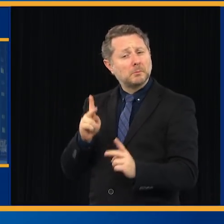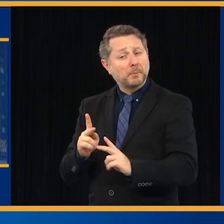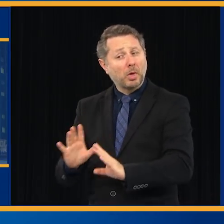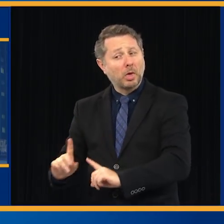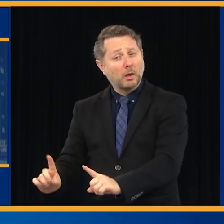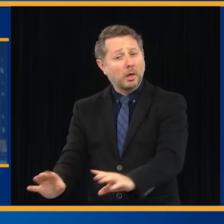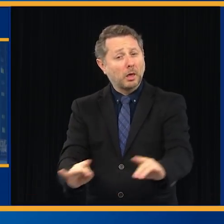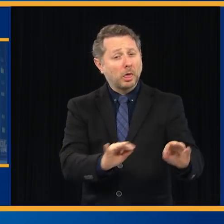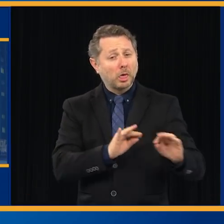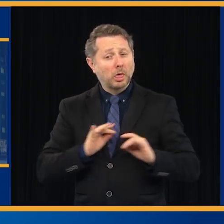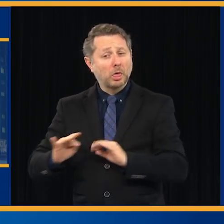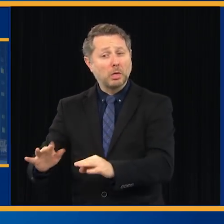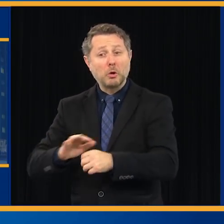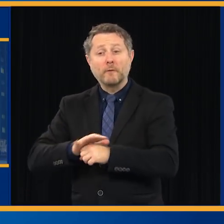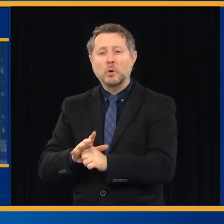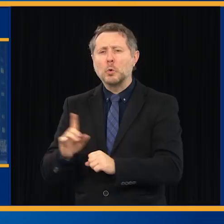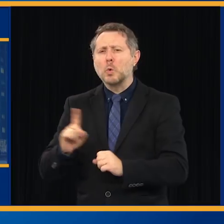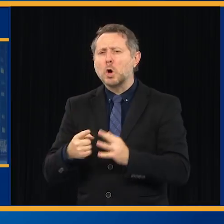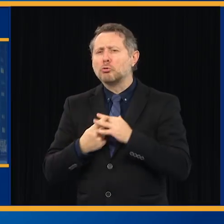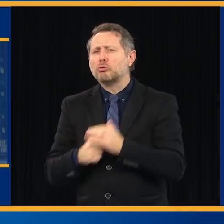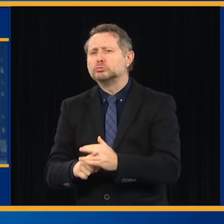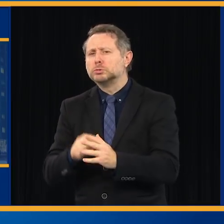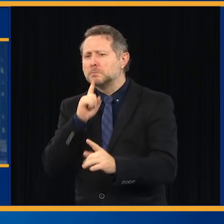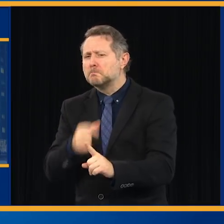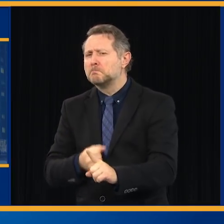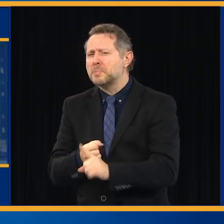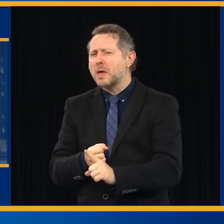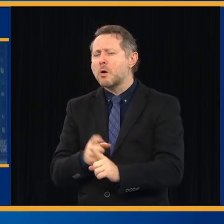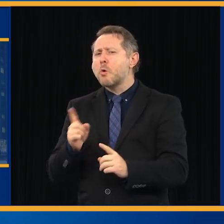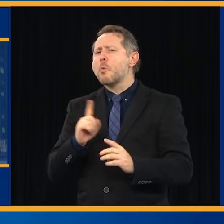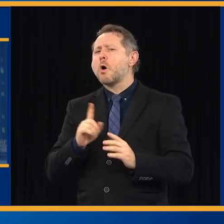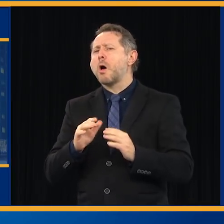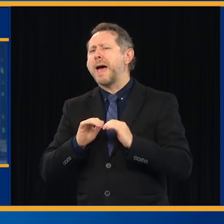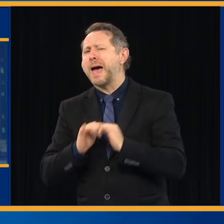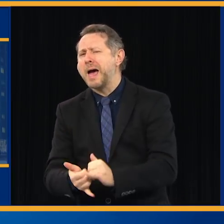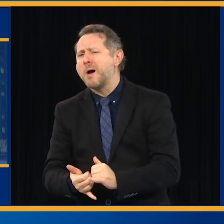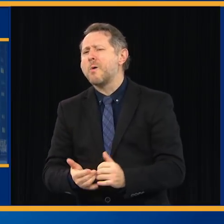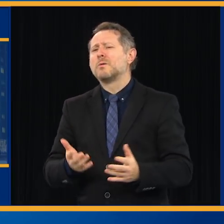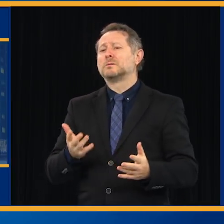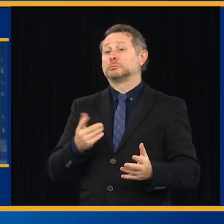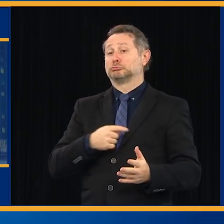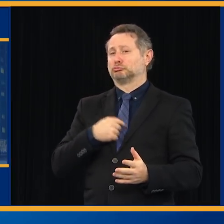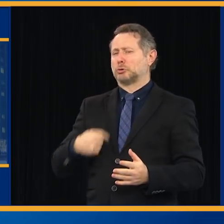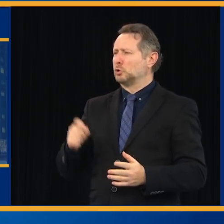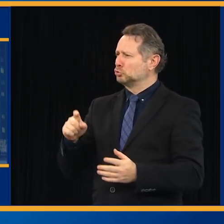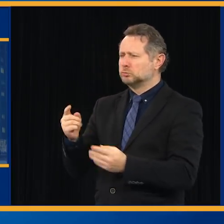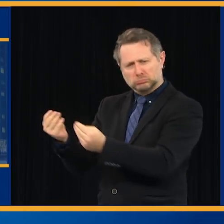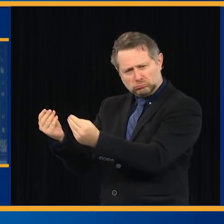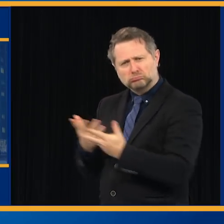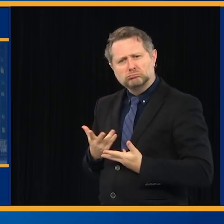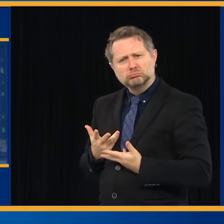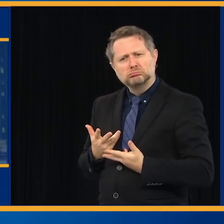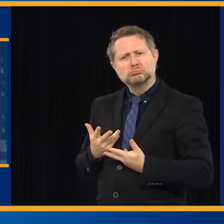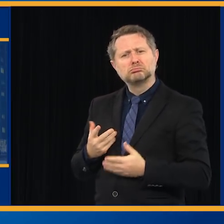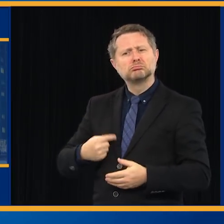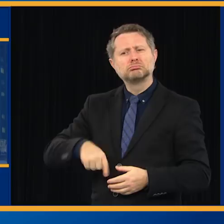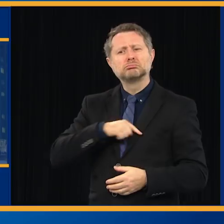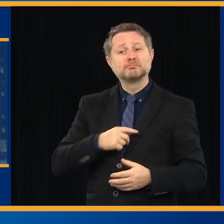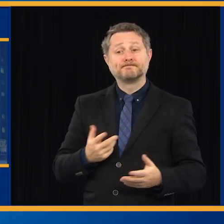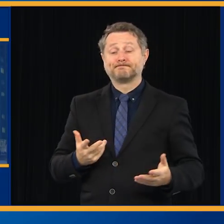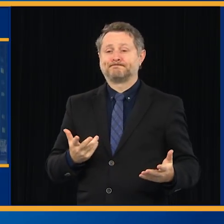virus start in China? How did it start? How did we not know? What should China have told us? Above my pay grade,